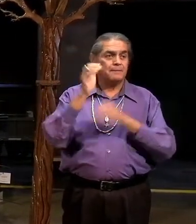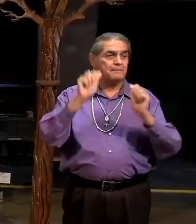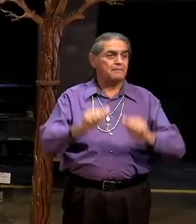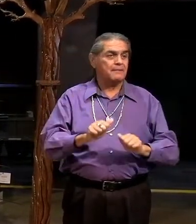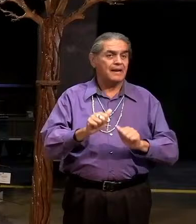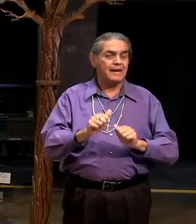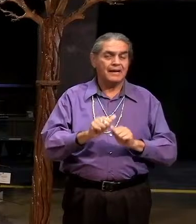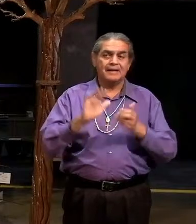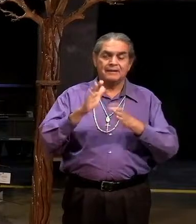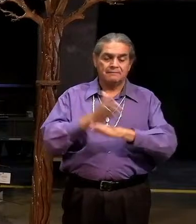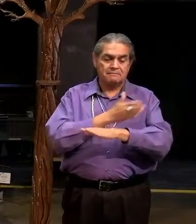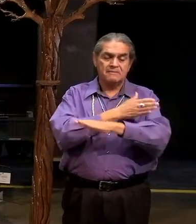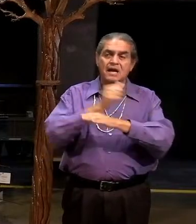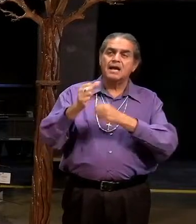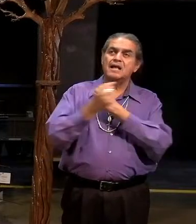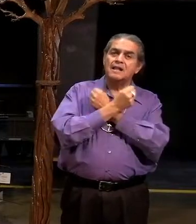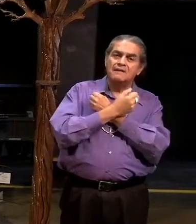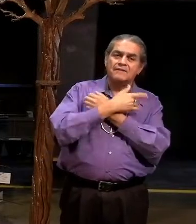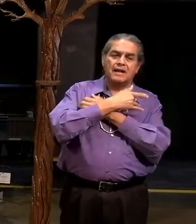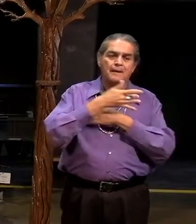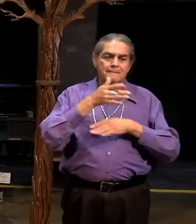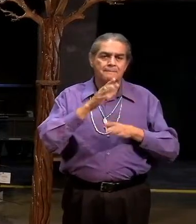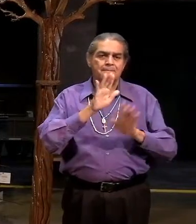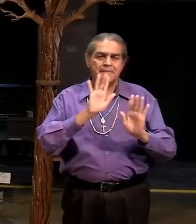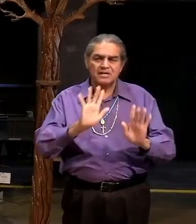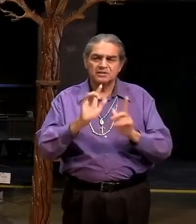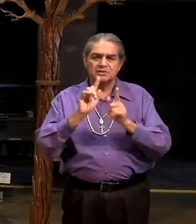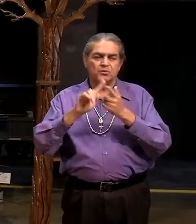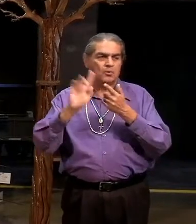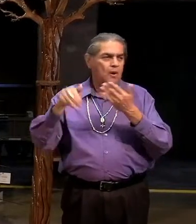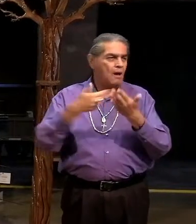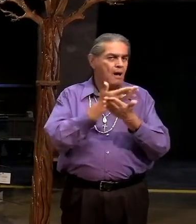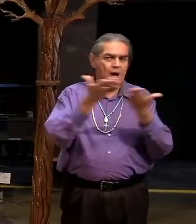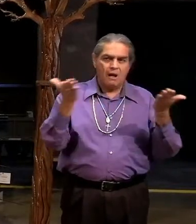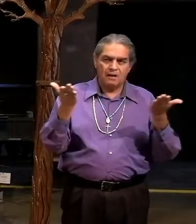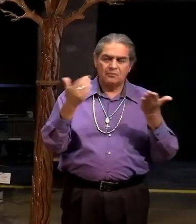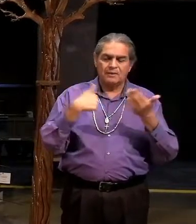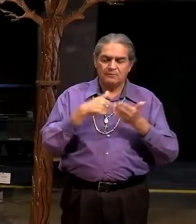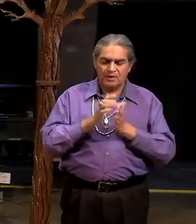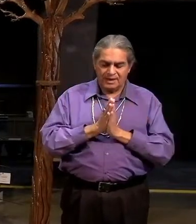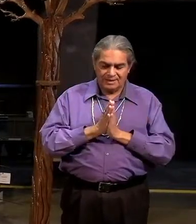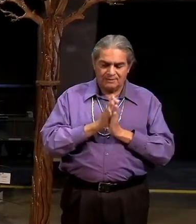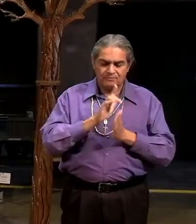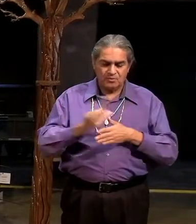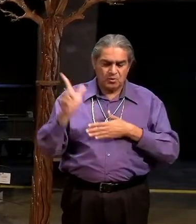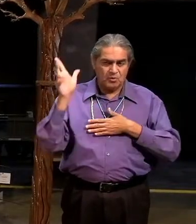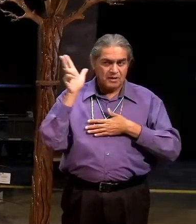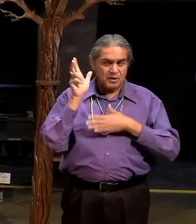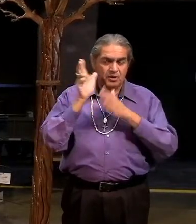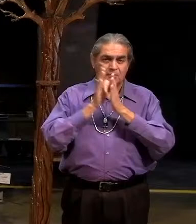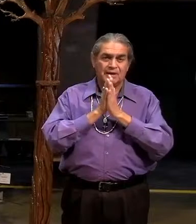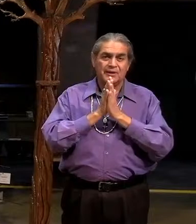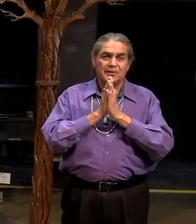love and compassion for all, we pray. Lord, hear our prayer.